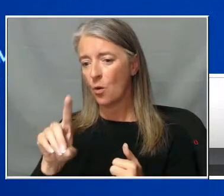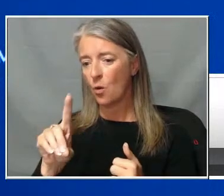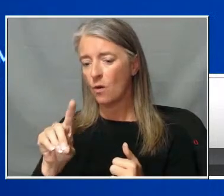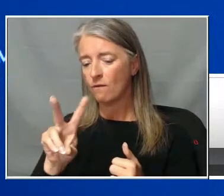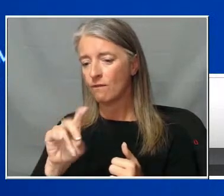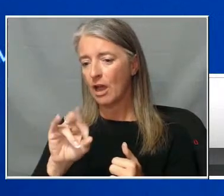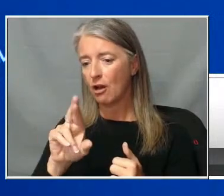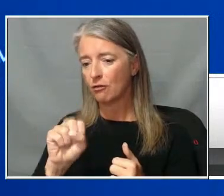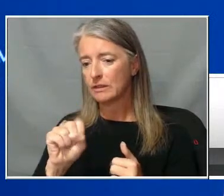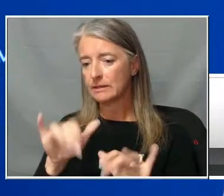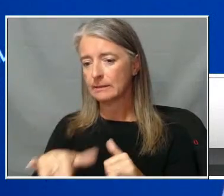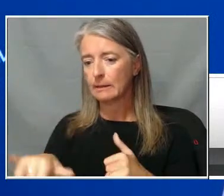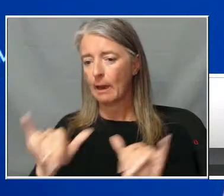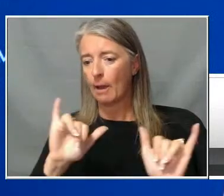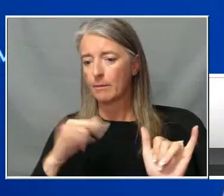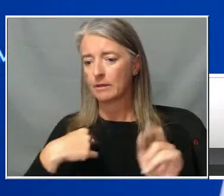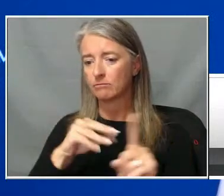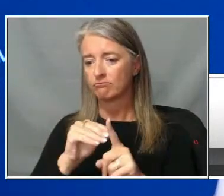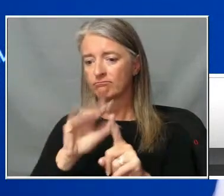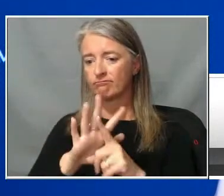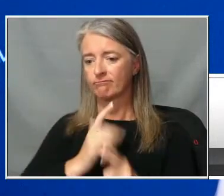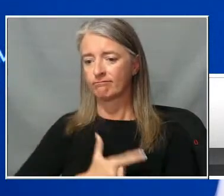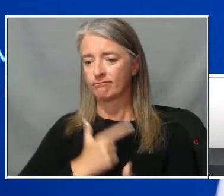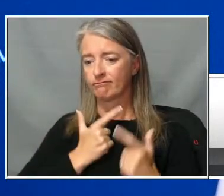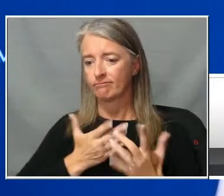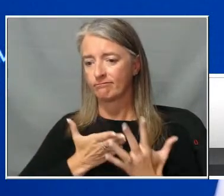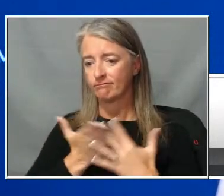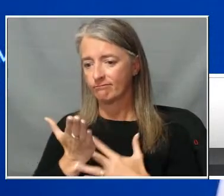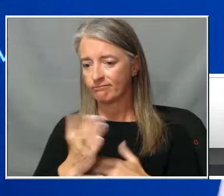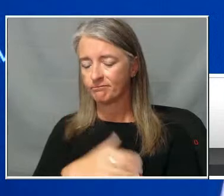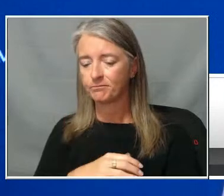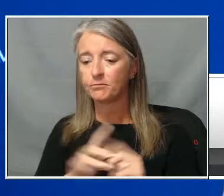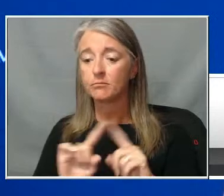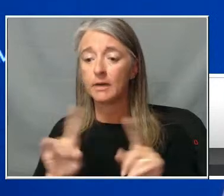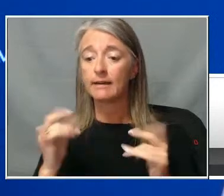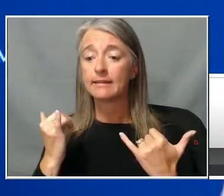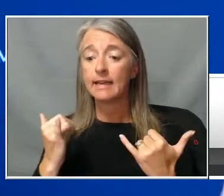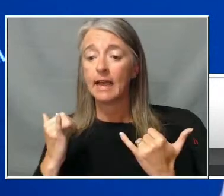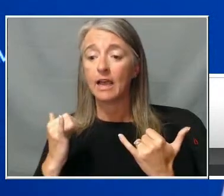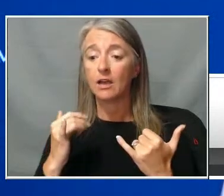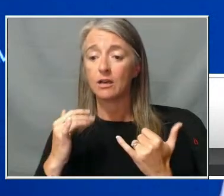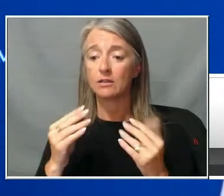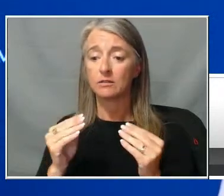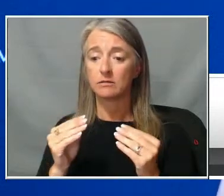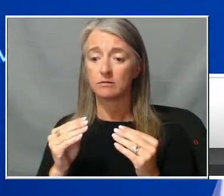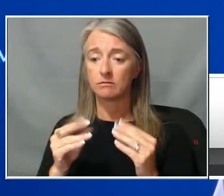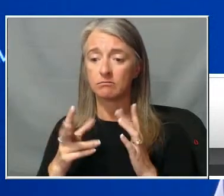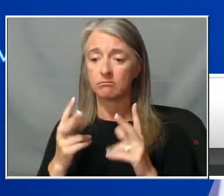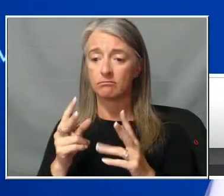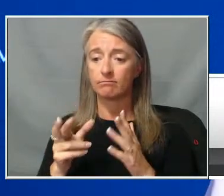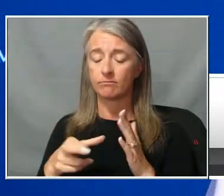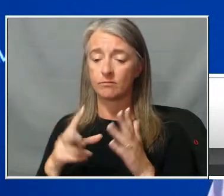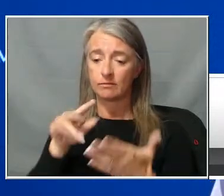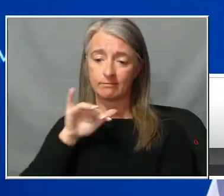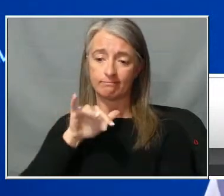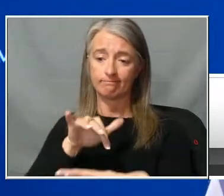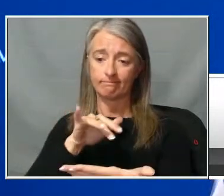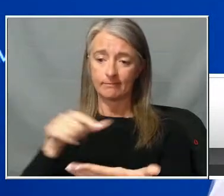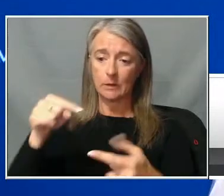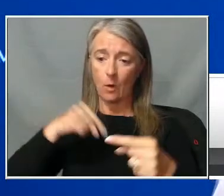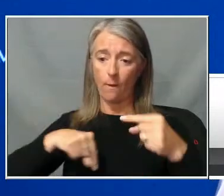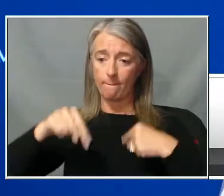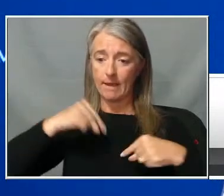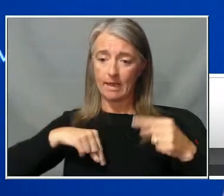probably all have exposure to throughout our lives. But now doing a retrospective study, so going back and looking at all the